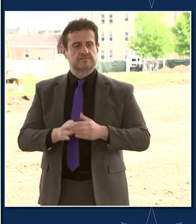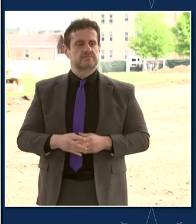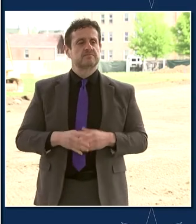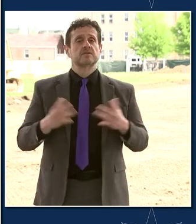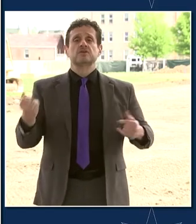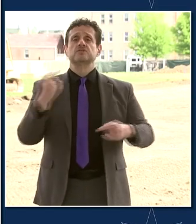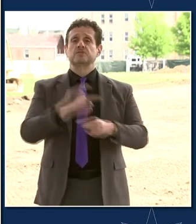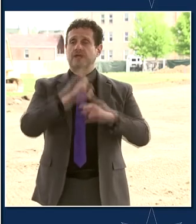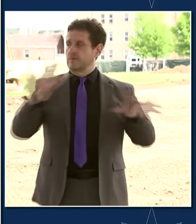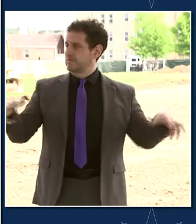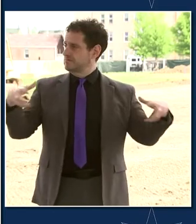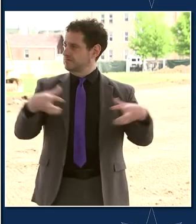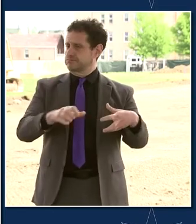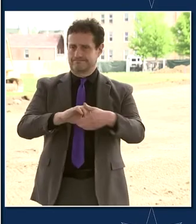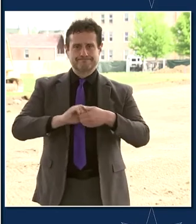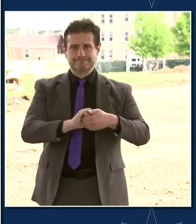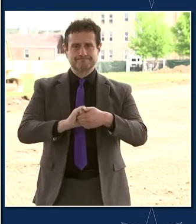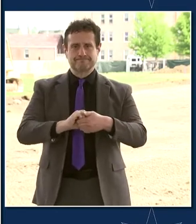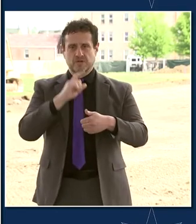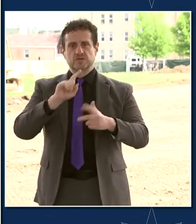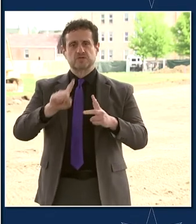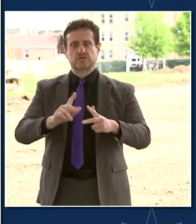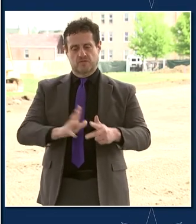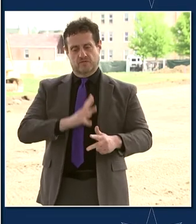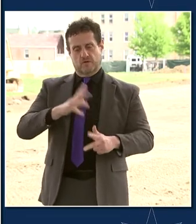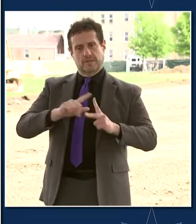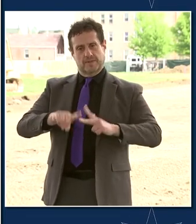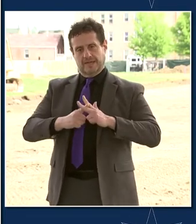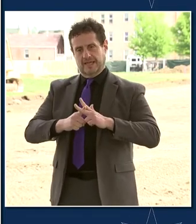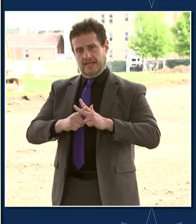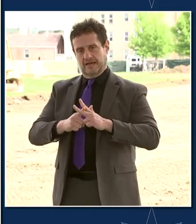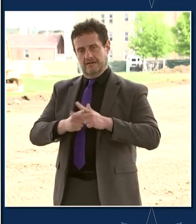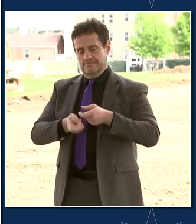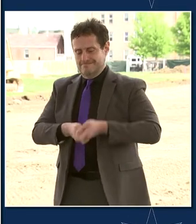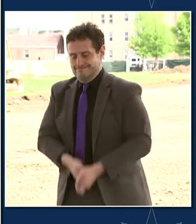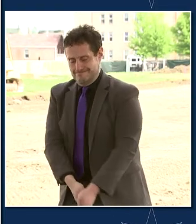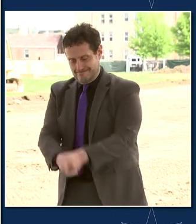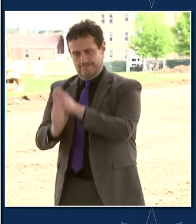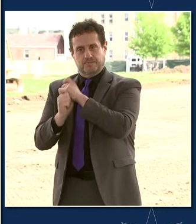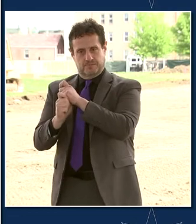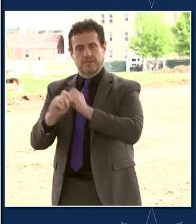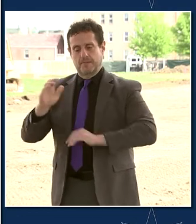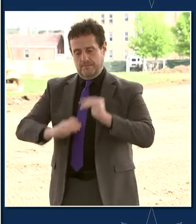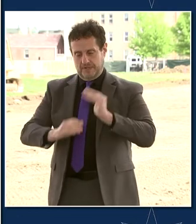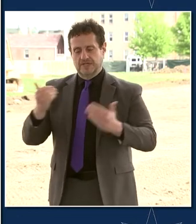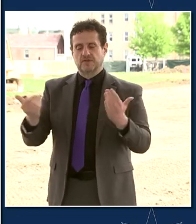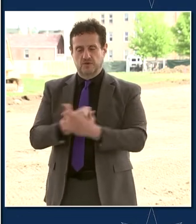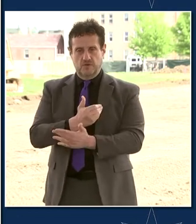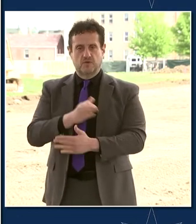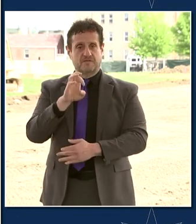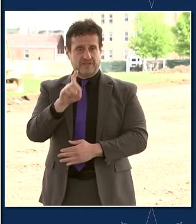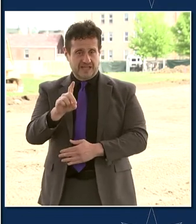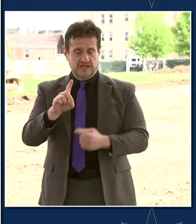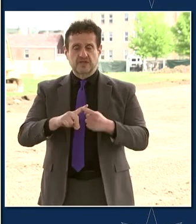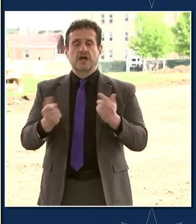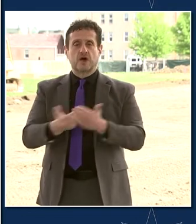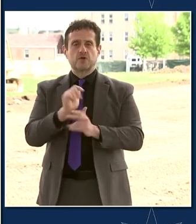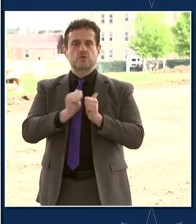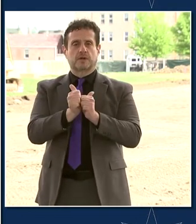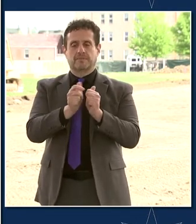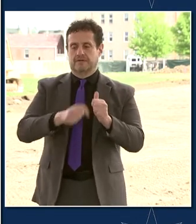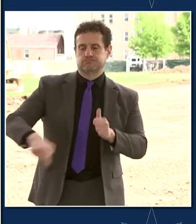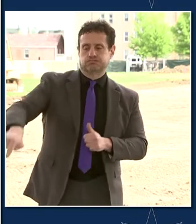together to officially break ground on a new turf field and running track, along with new lighting and a new